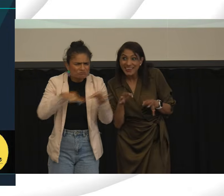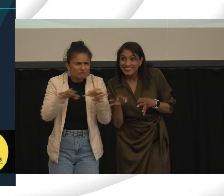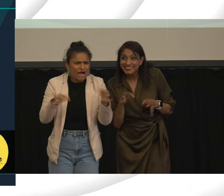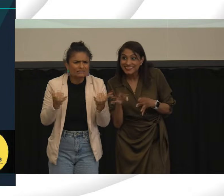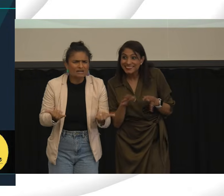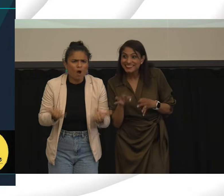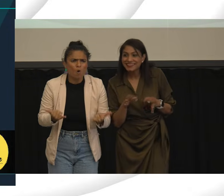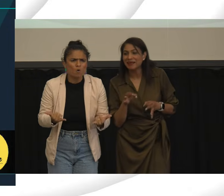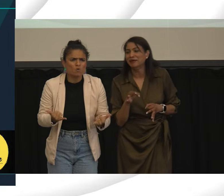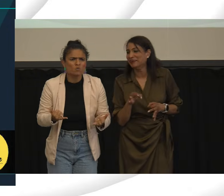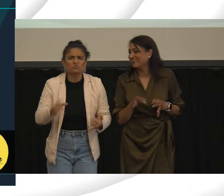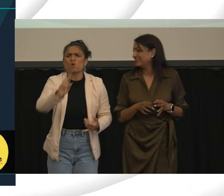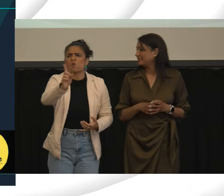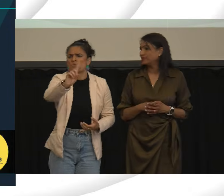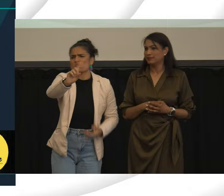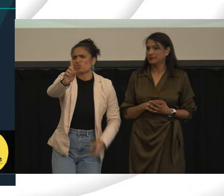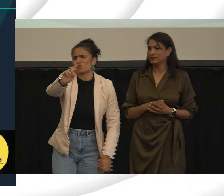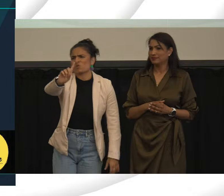to give.